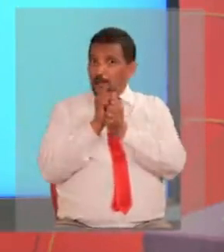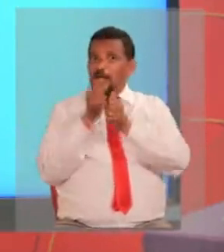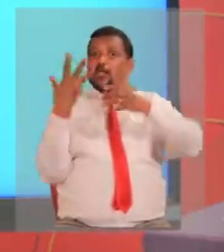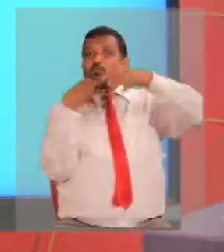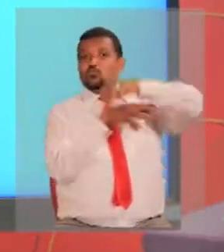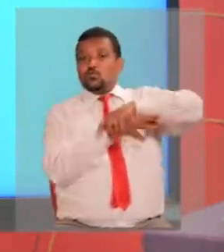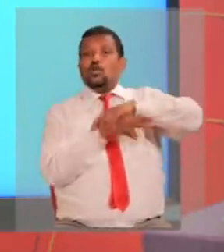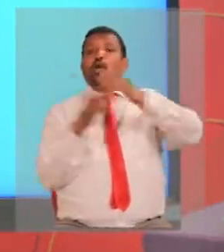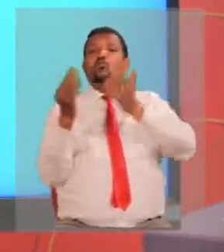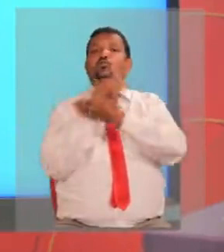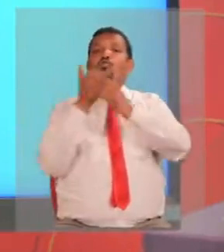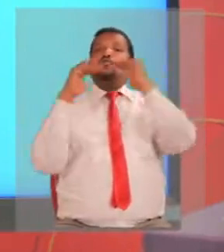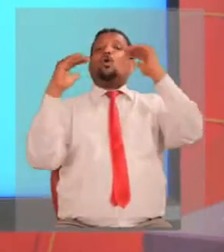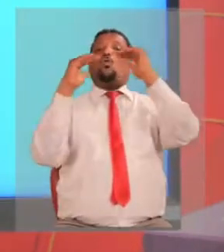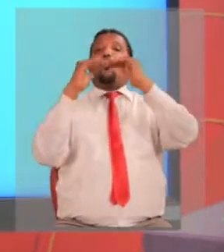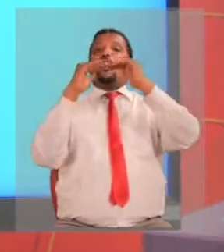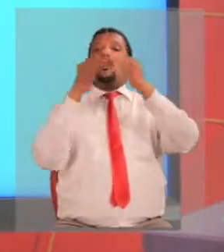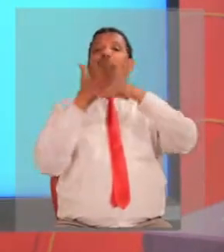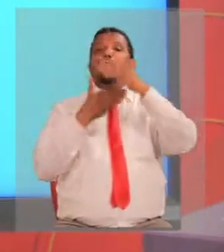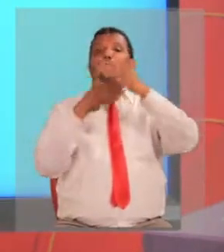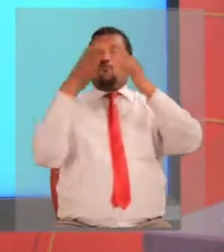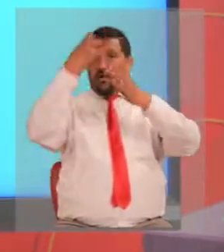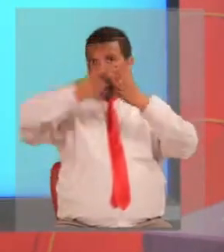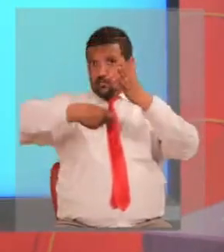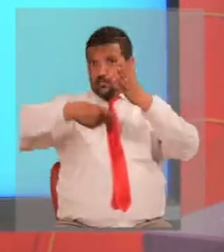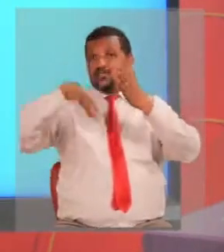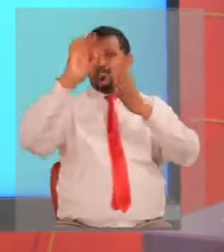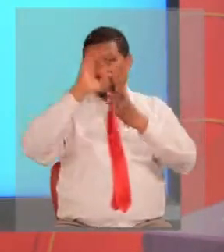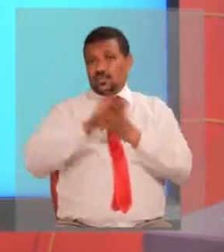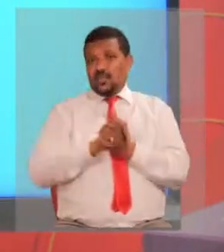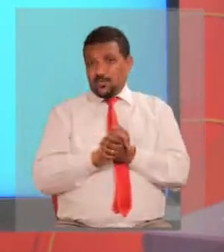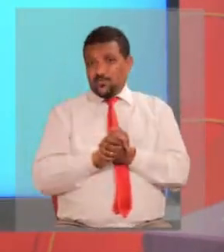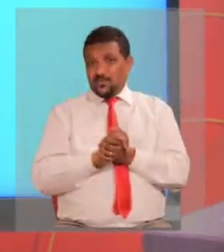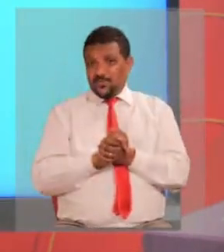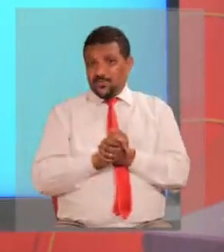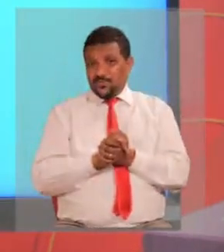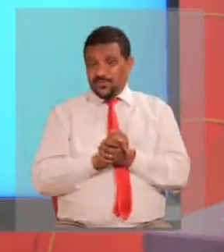the producer equal level of output.